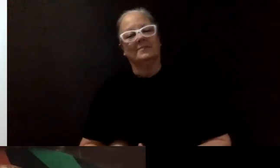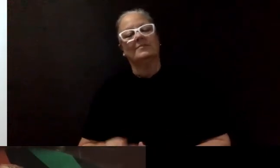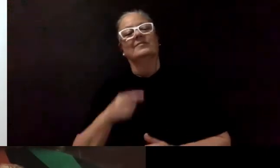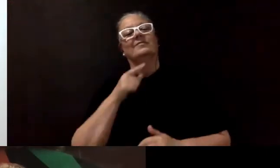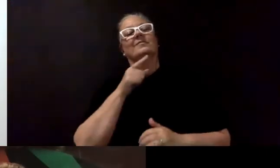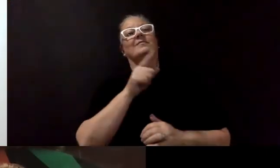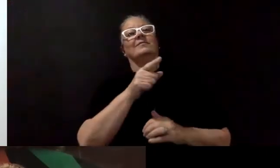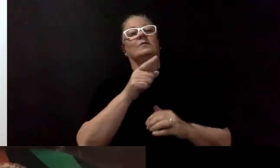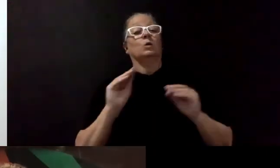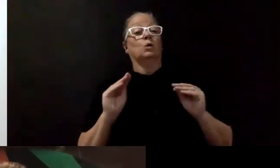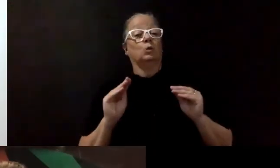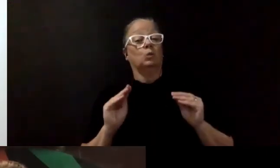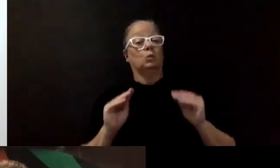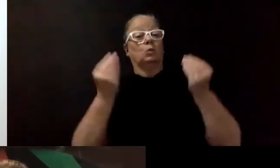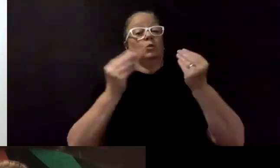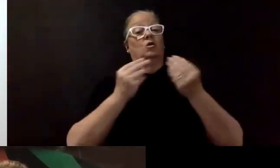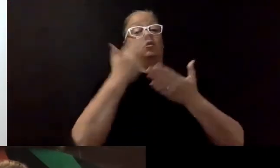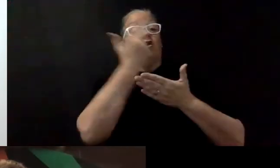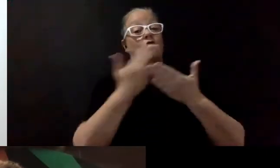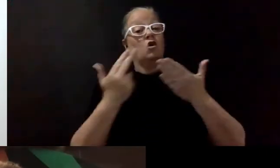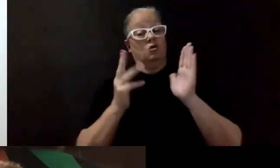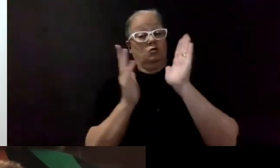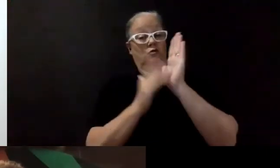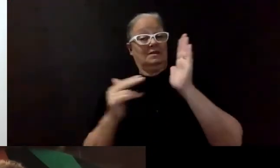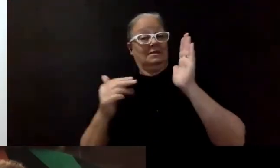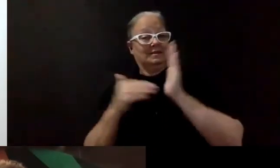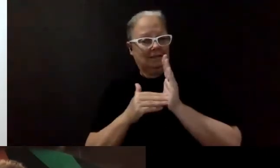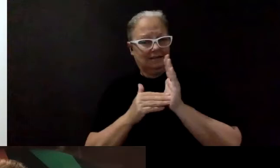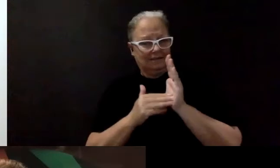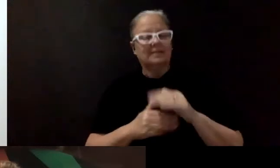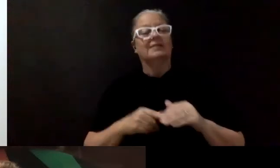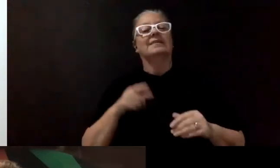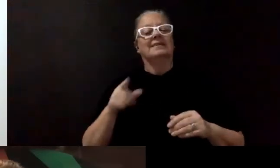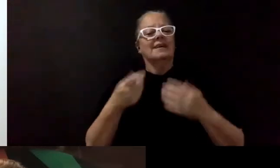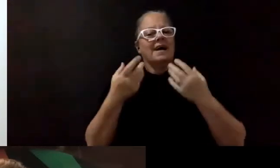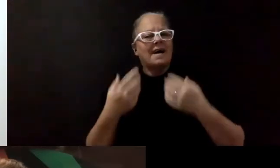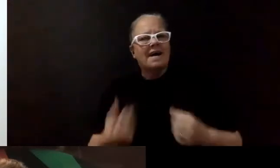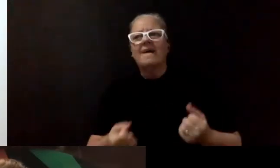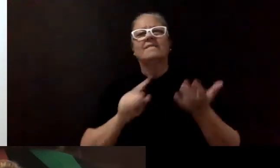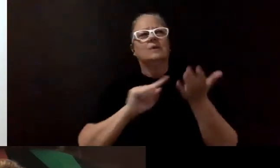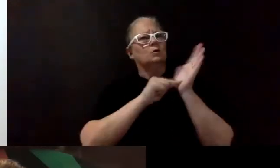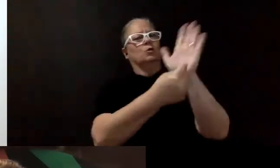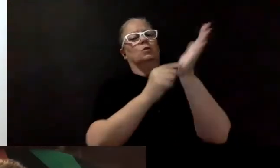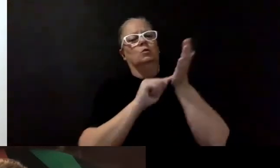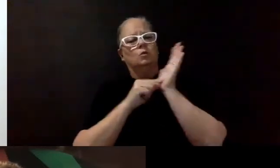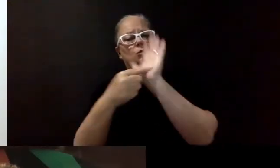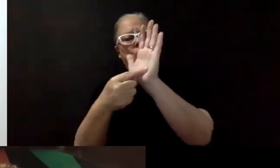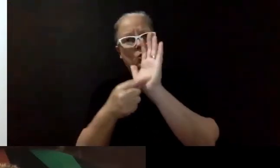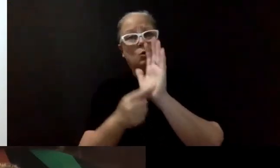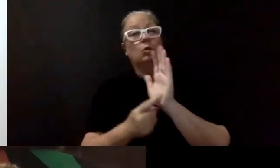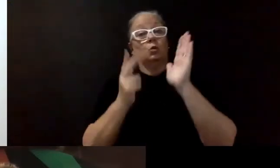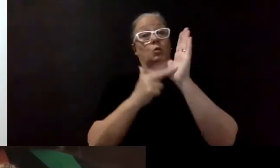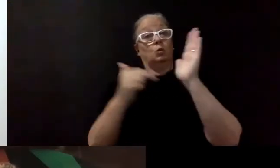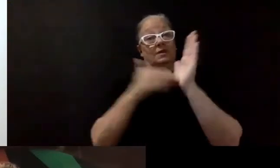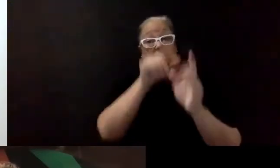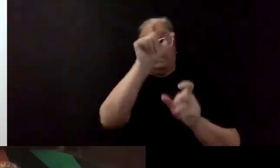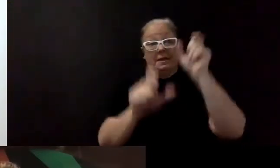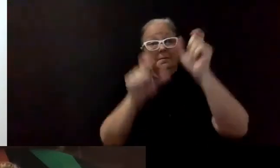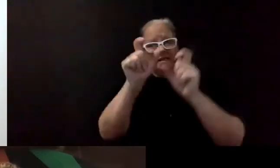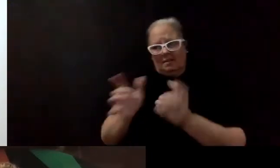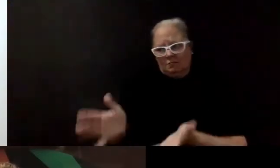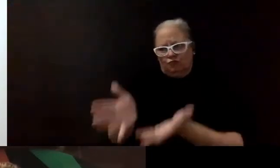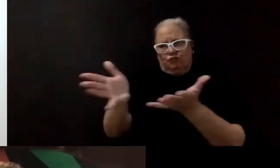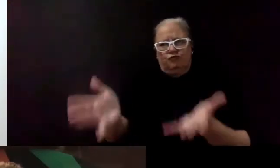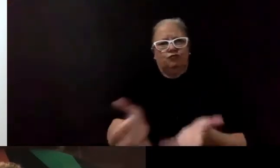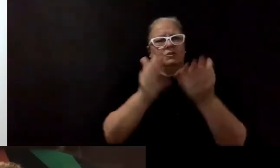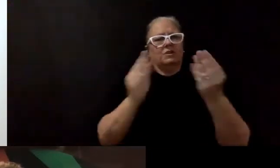is a creative social enterprise that connects, showcases, and develops creative young New Zealanders. I started the